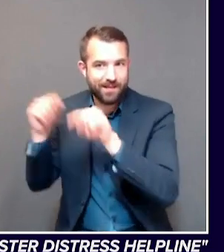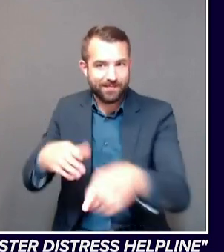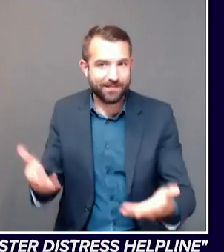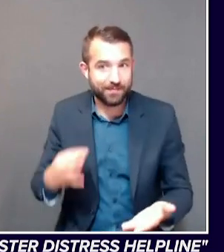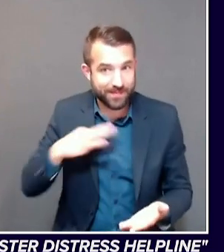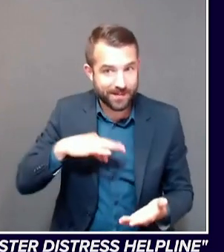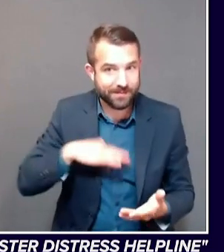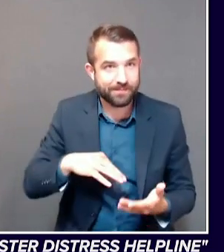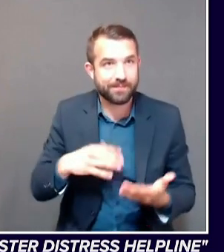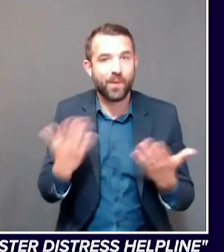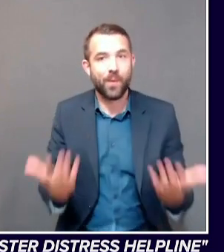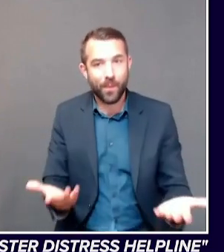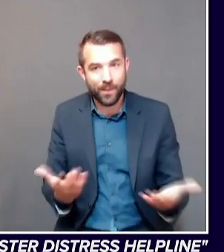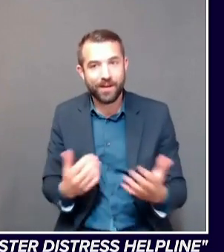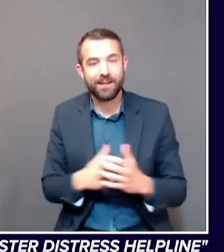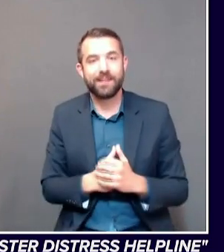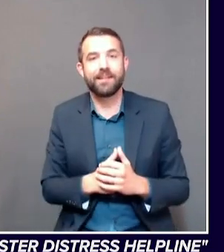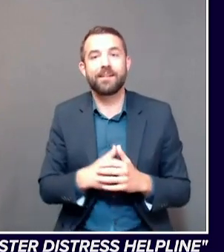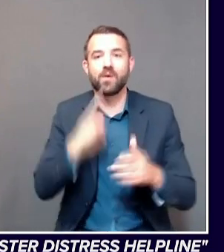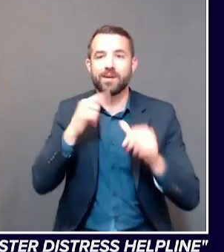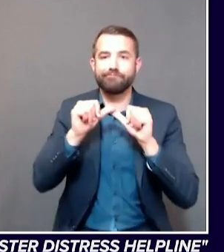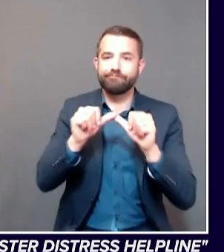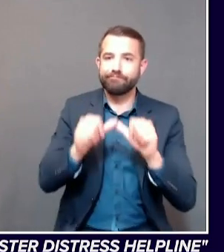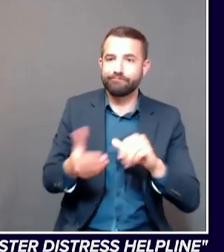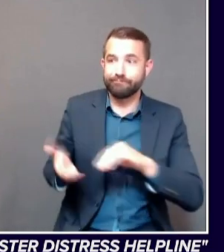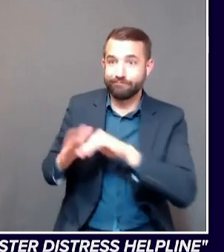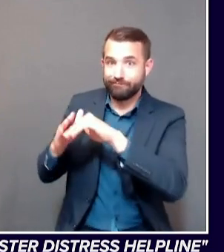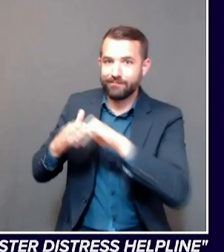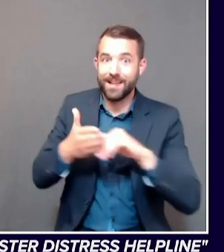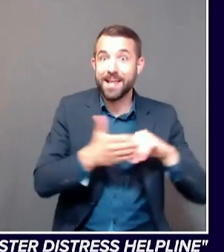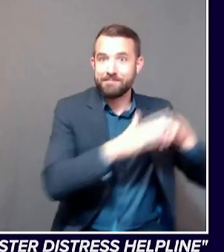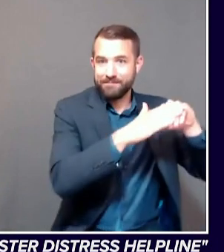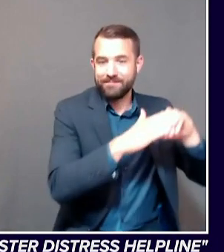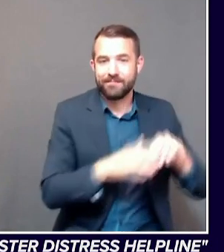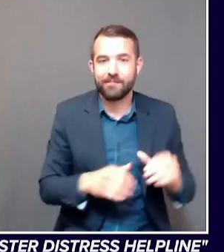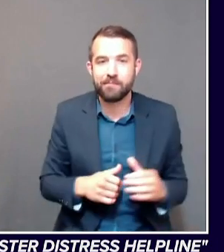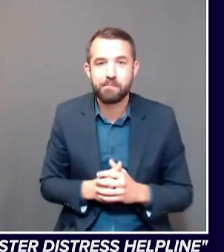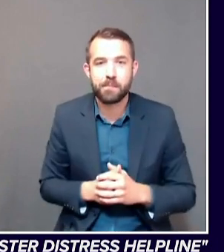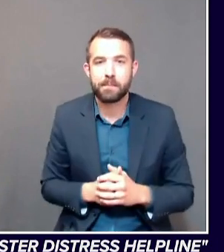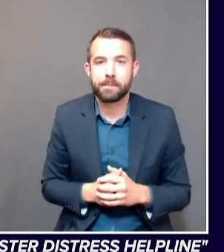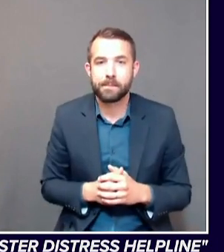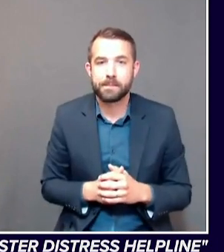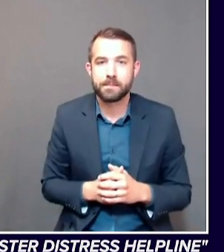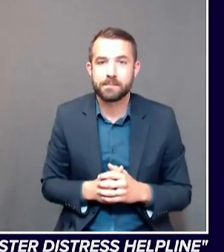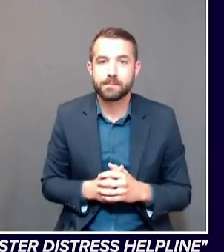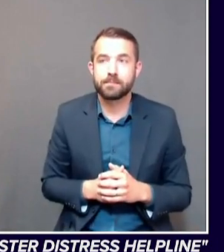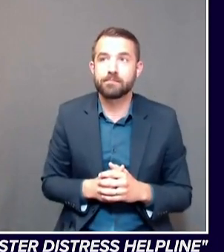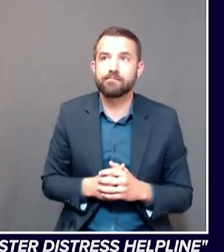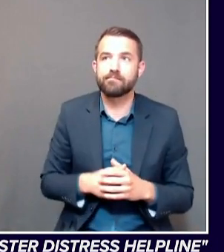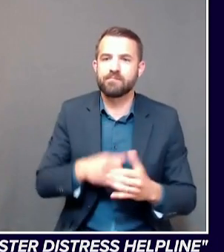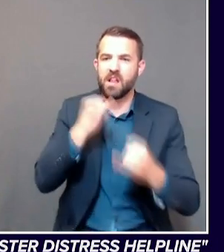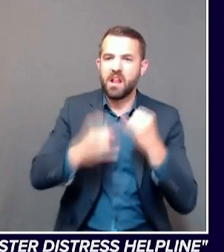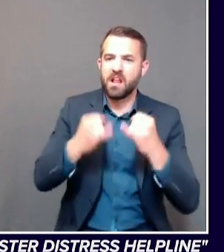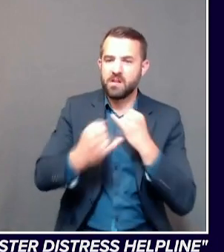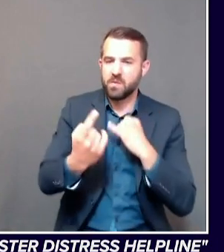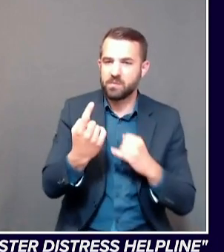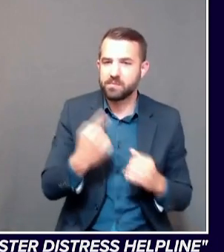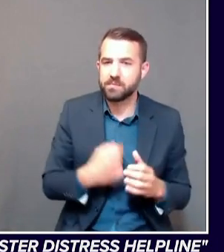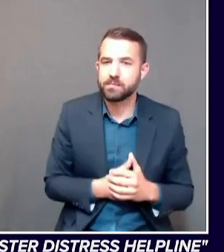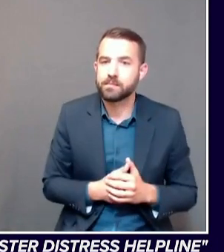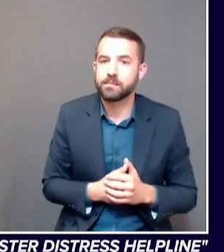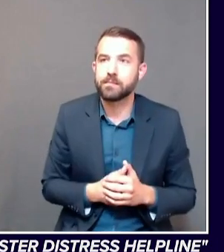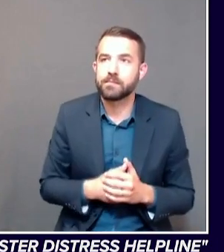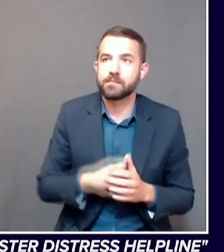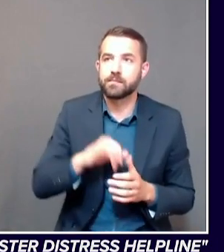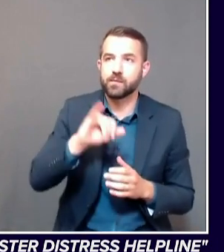well as expand our contact tracing for the coming months. Thank you both. You bet. And the last question today goes to Joe